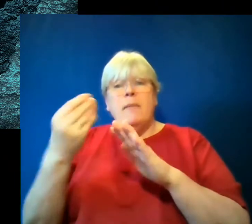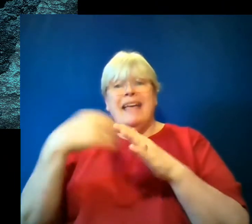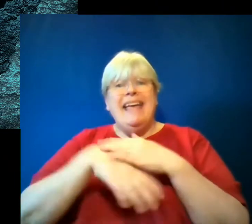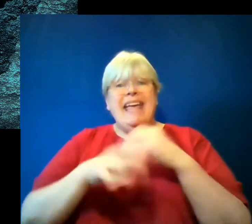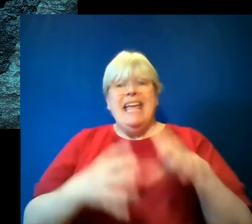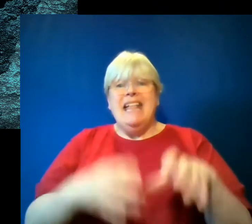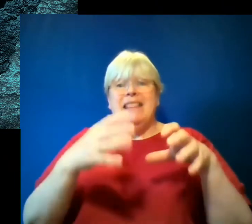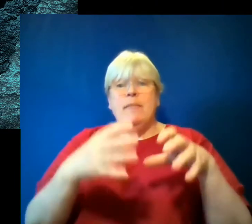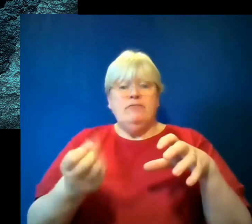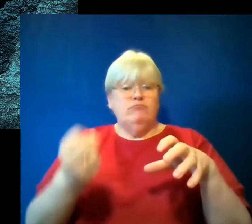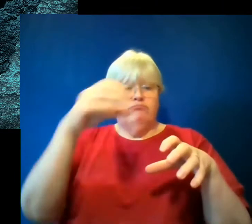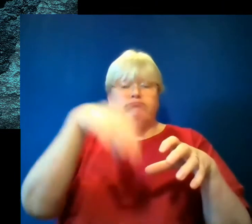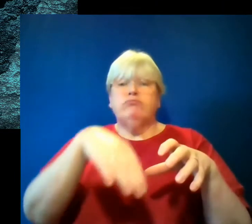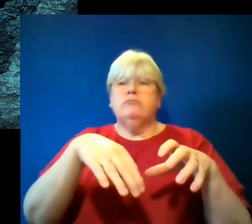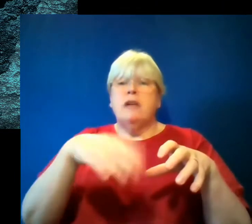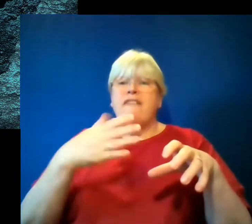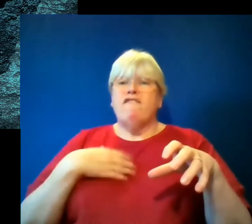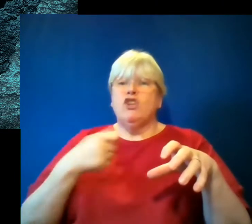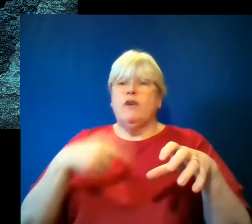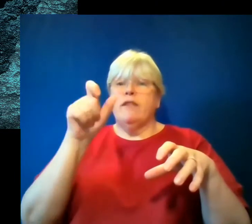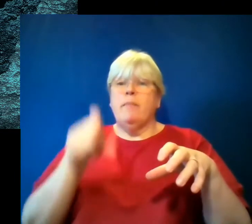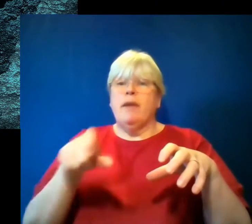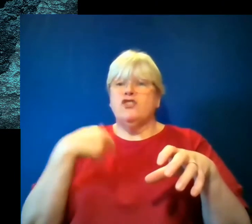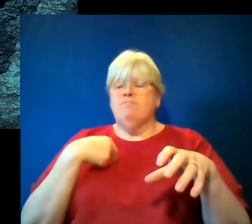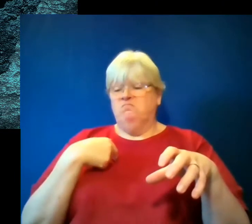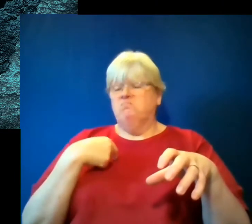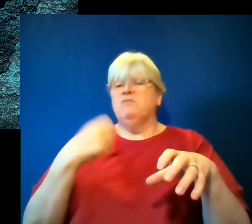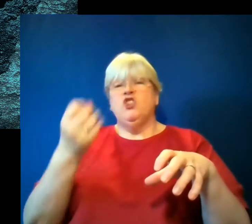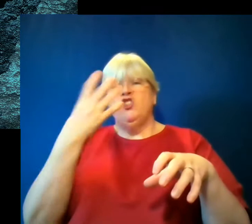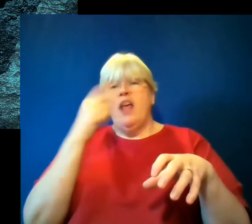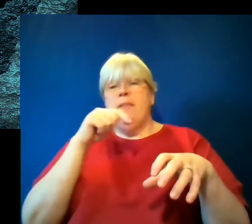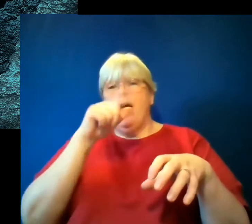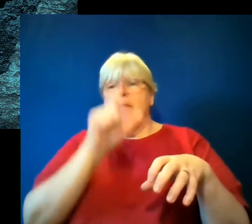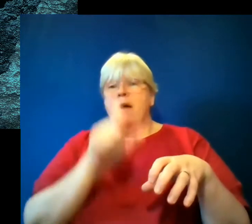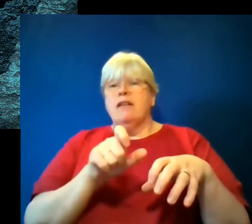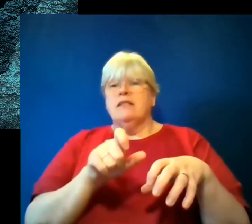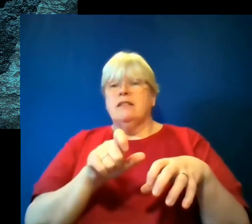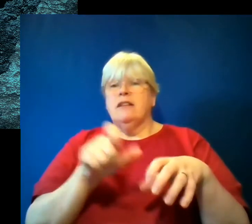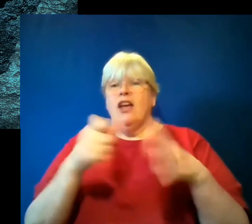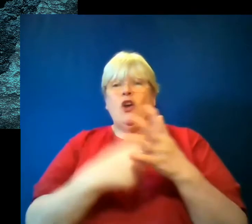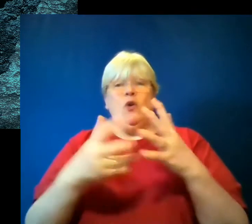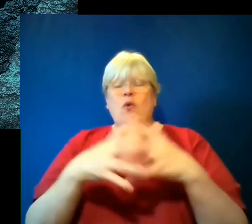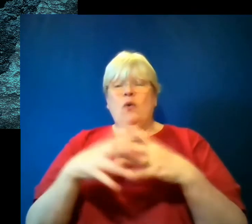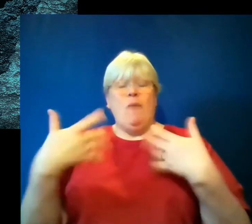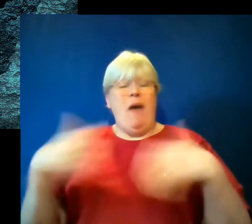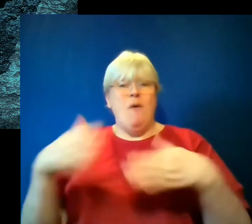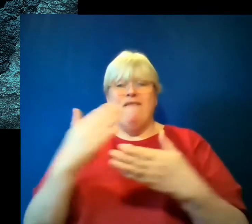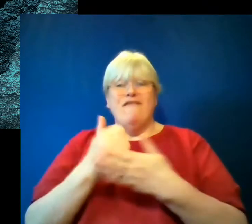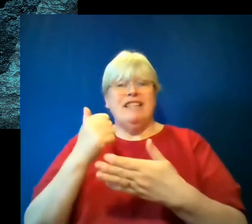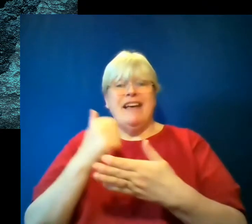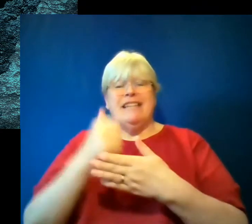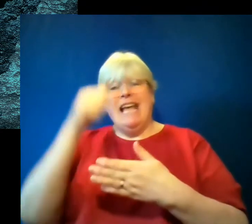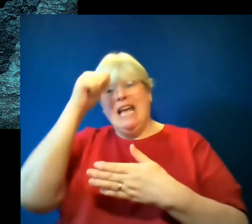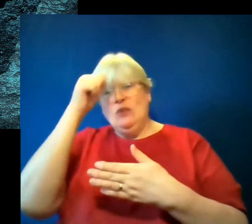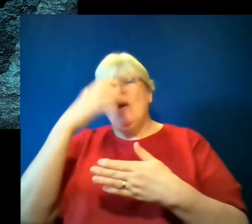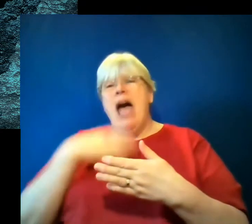in front of the person who just dropped the litter. So you're being publicly shamed by a crow, which I just thought was fantastic. So I knew that I